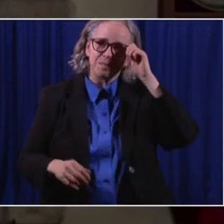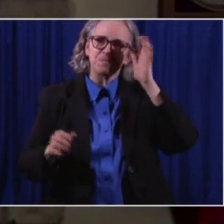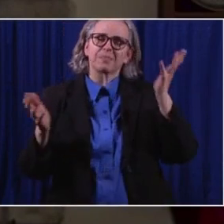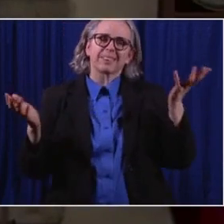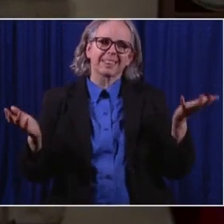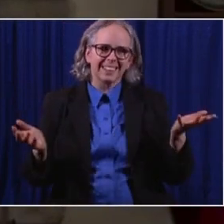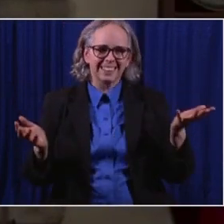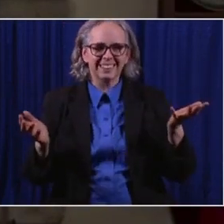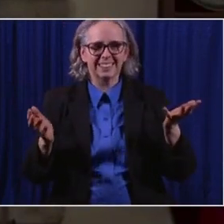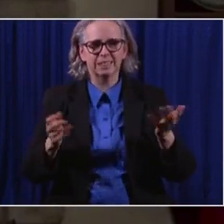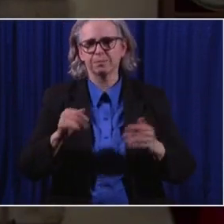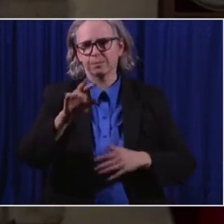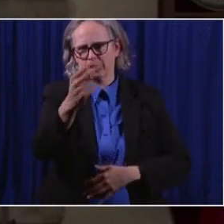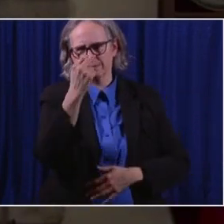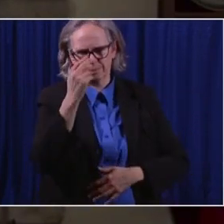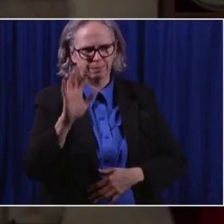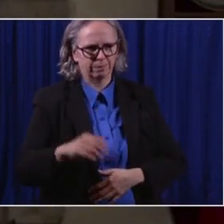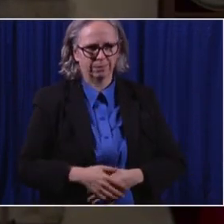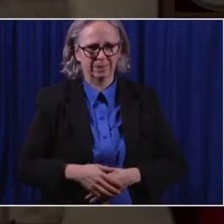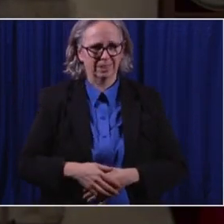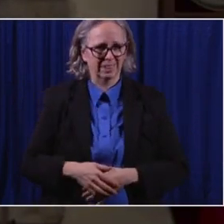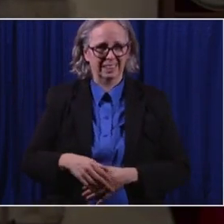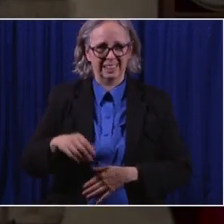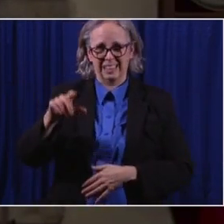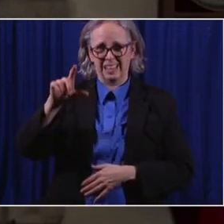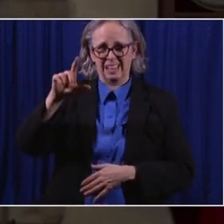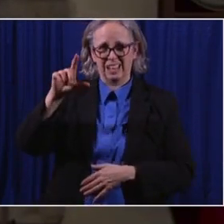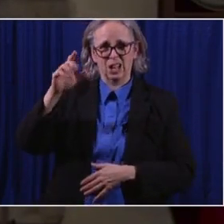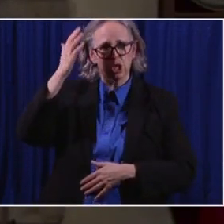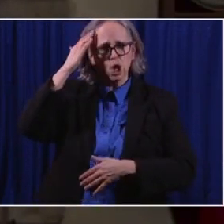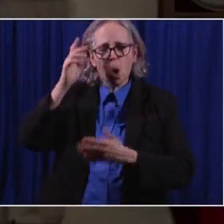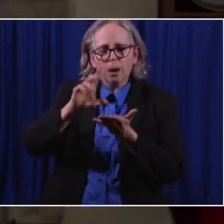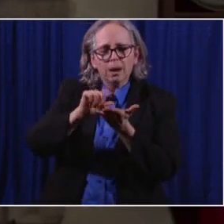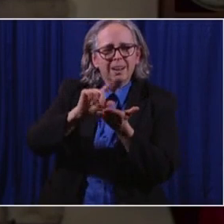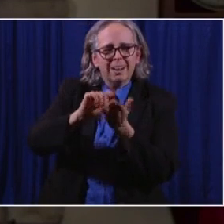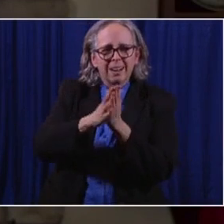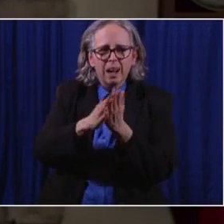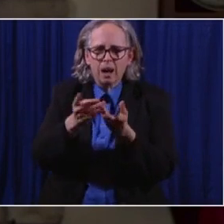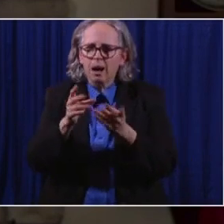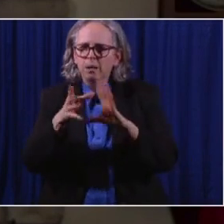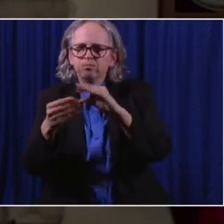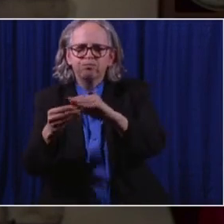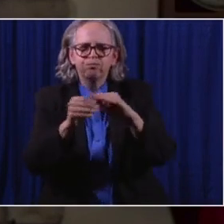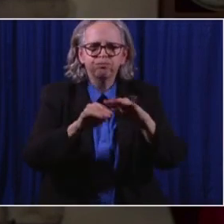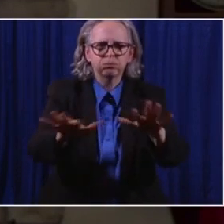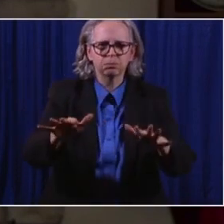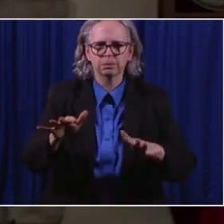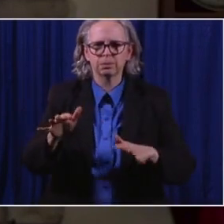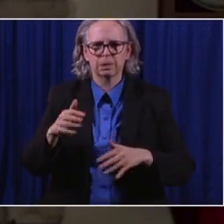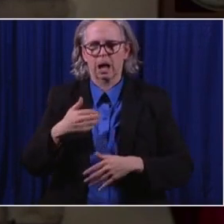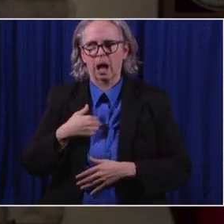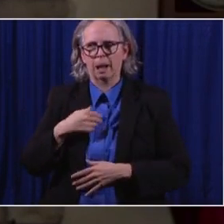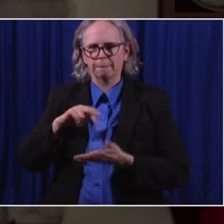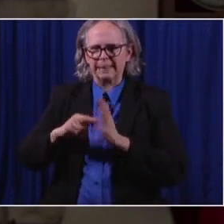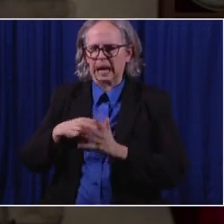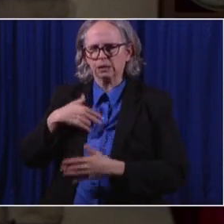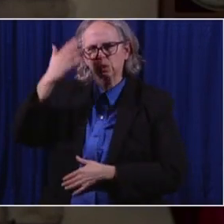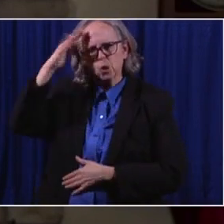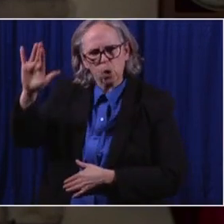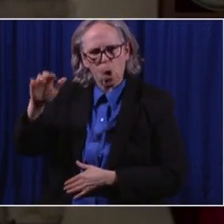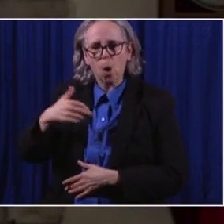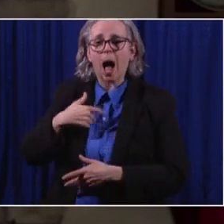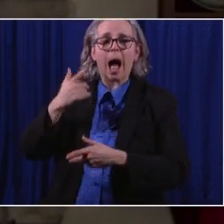the literature come out. So, I mean, not like I don't know what they're doing in the sense of what the results are. I mean, I'm seeing